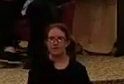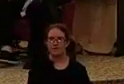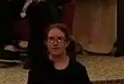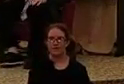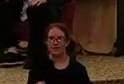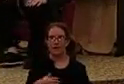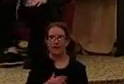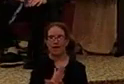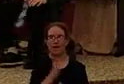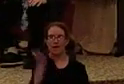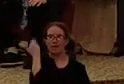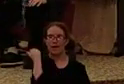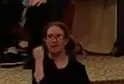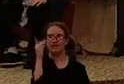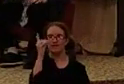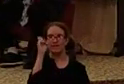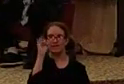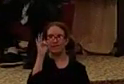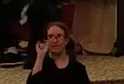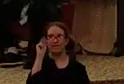to let your past define you.